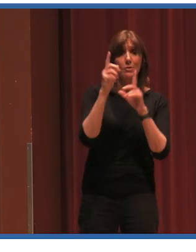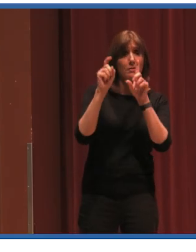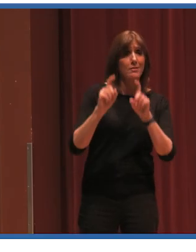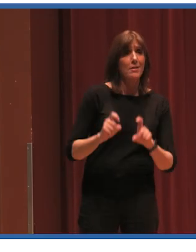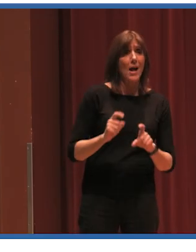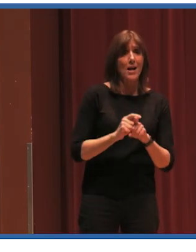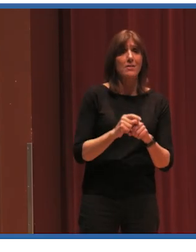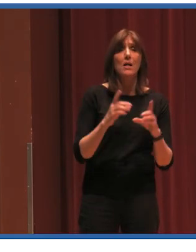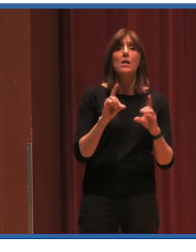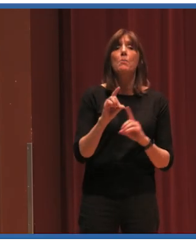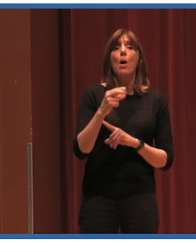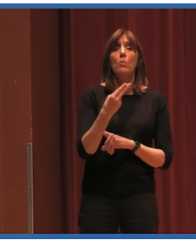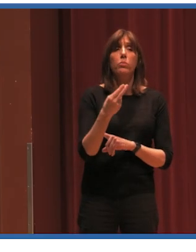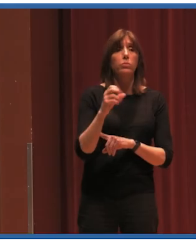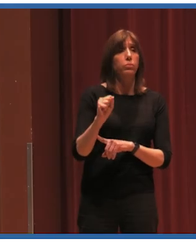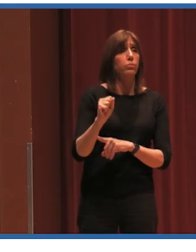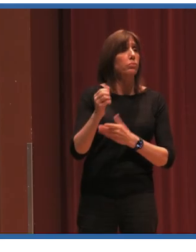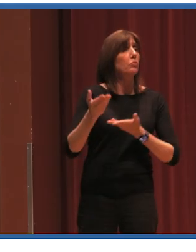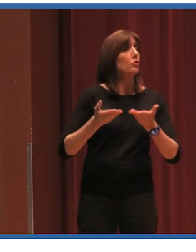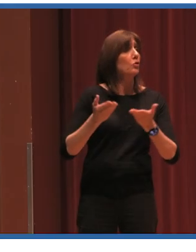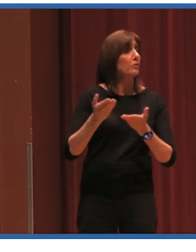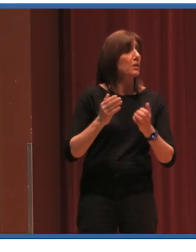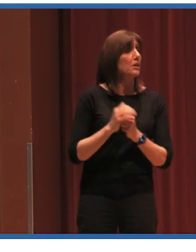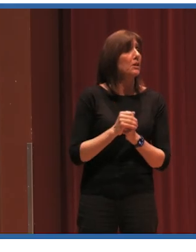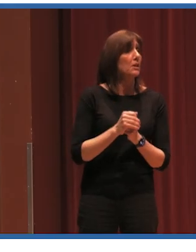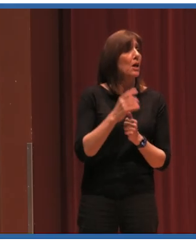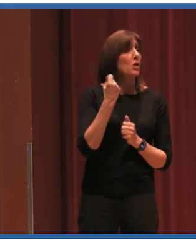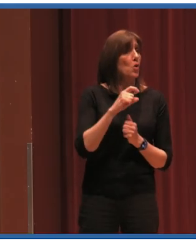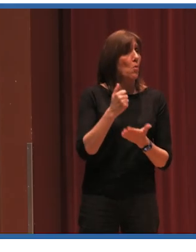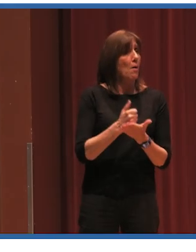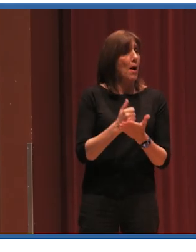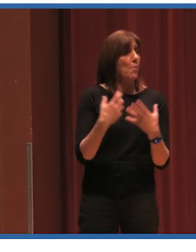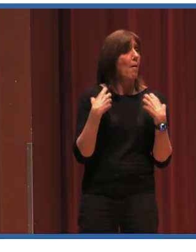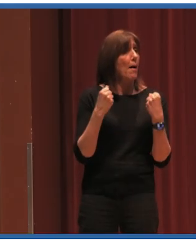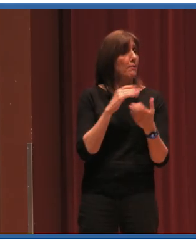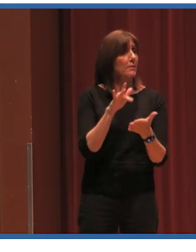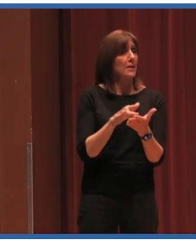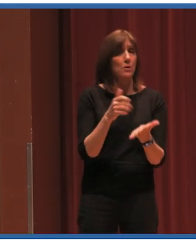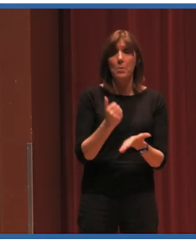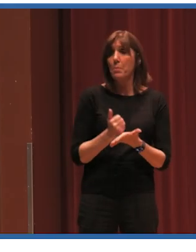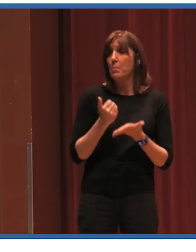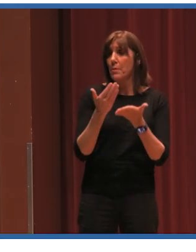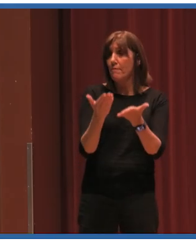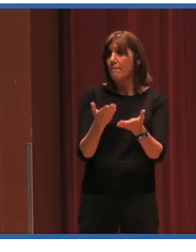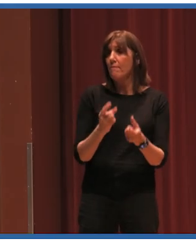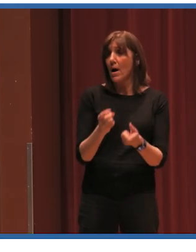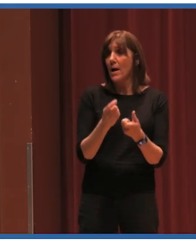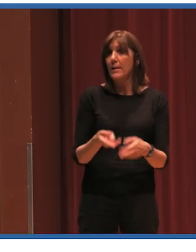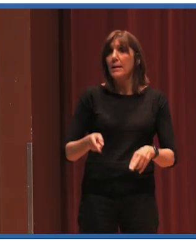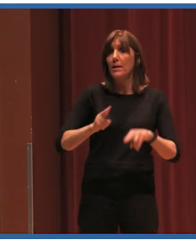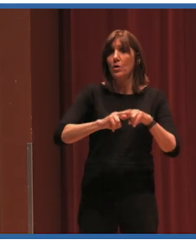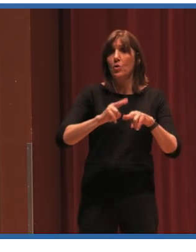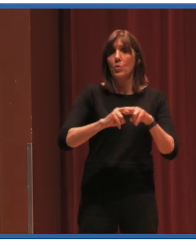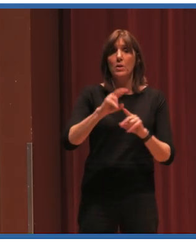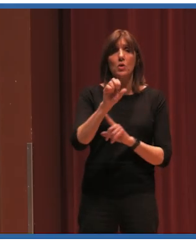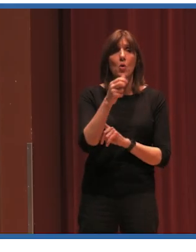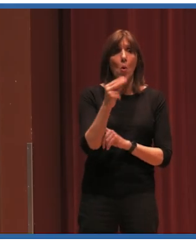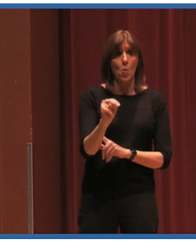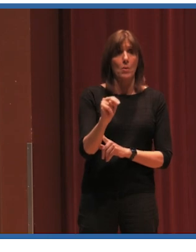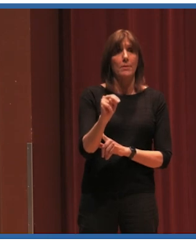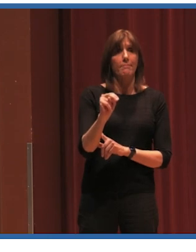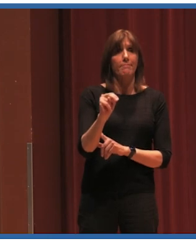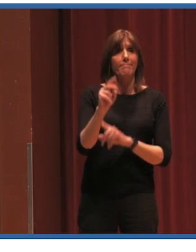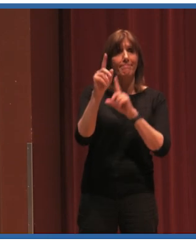and Human Services partnering with federally qualified health centers to provide increased colorectal cancer screening.